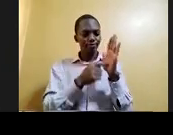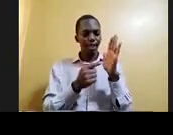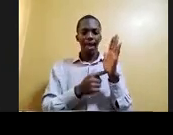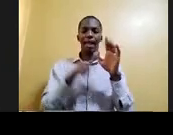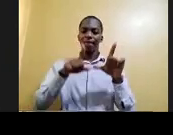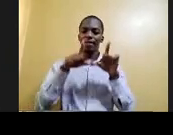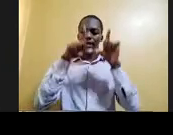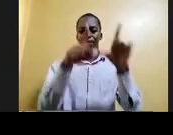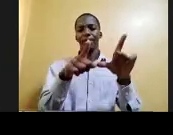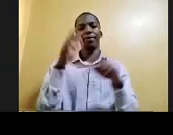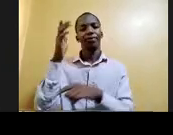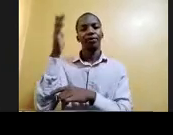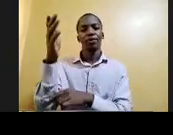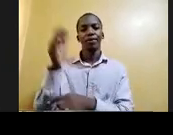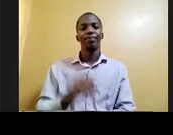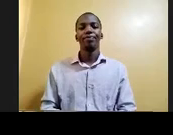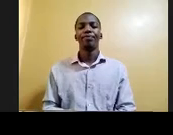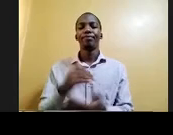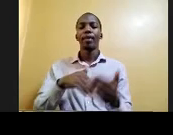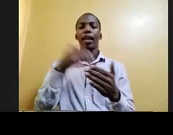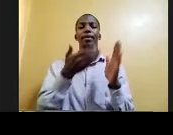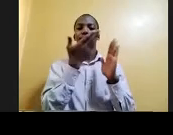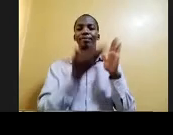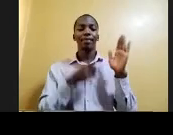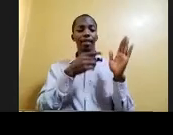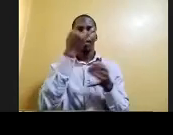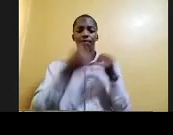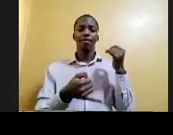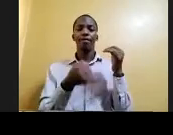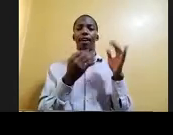please. So this is my last slide.